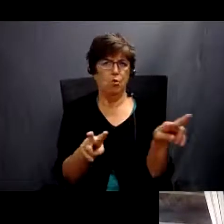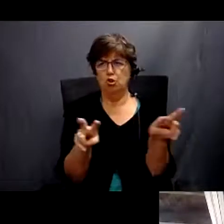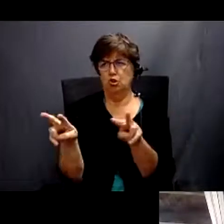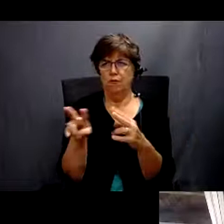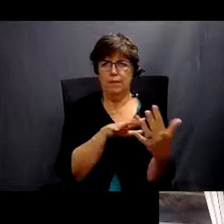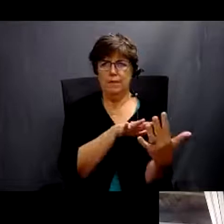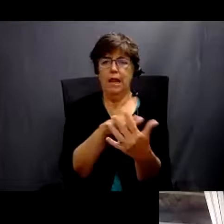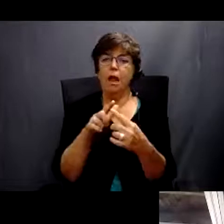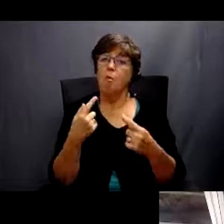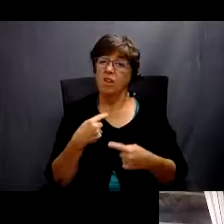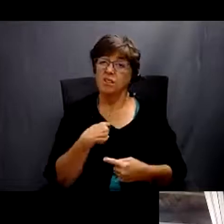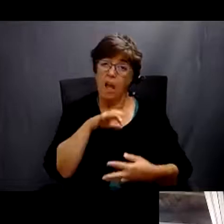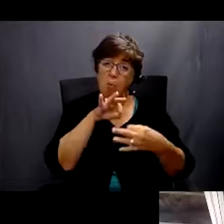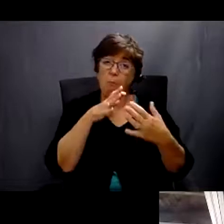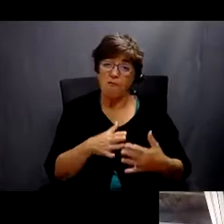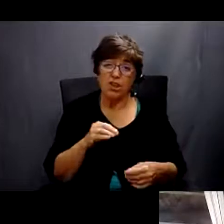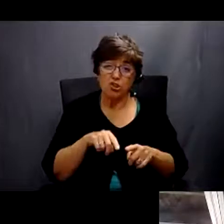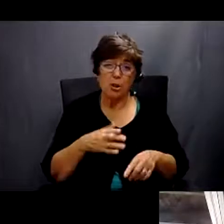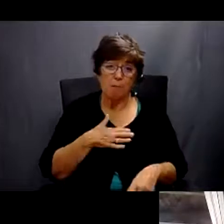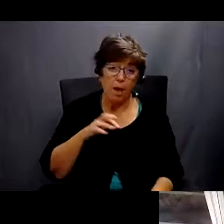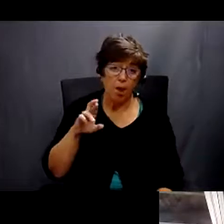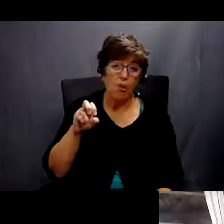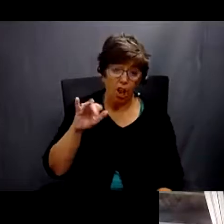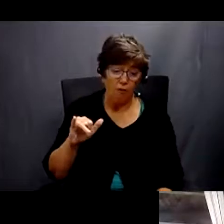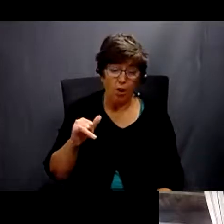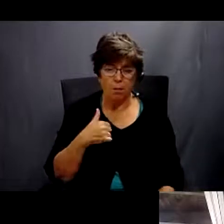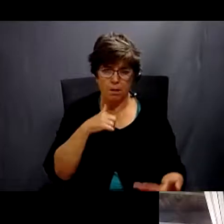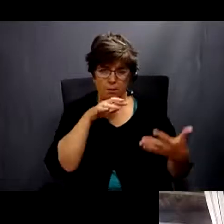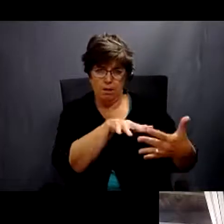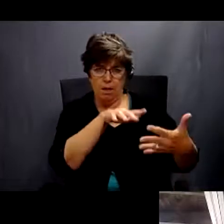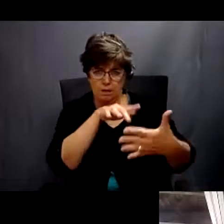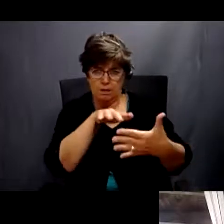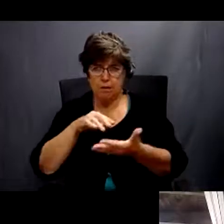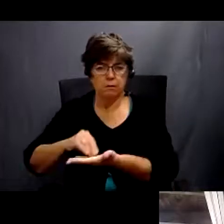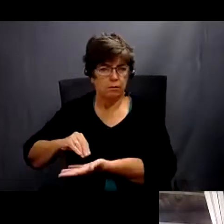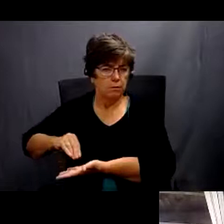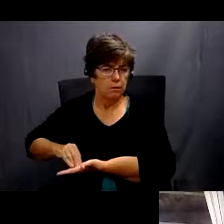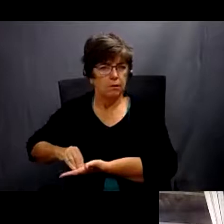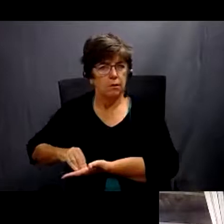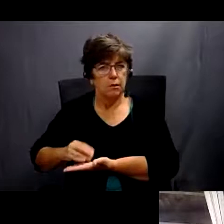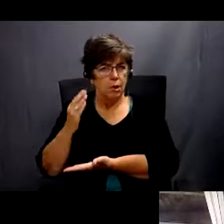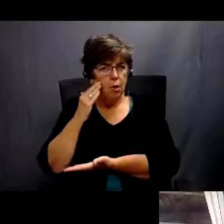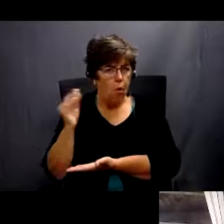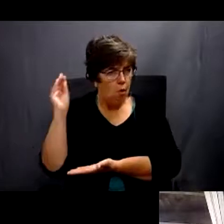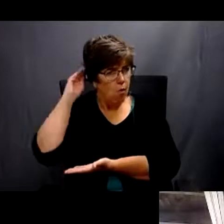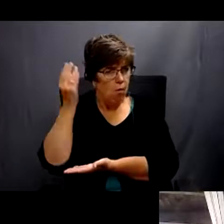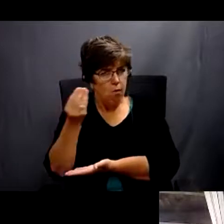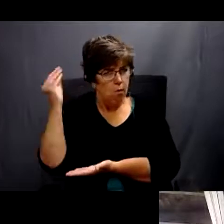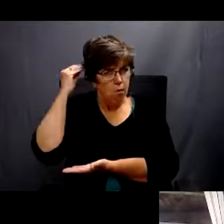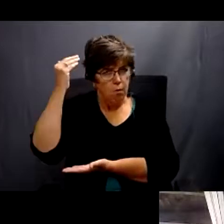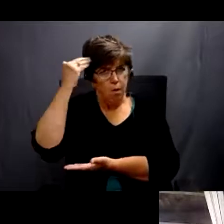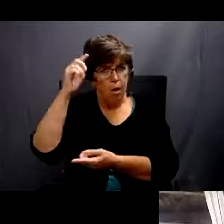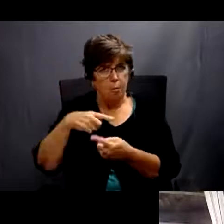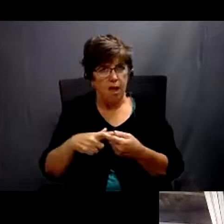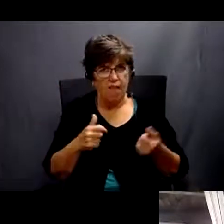and I'm a perfectionist in recovery. So I'm studying and I'm noting and I'm acknowledging and I'm creating awareness. And then the fear is like, when am I going to do